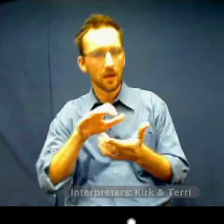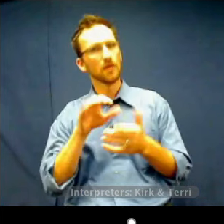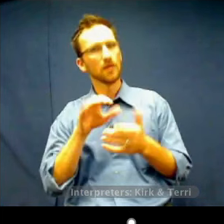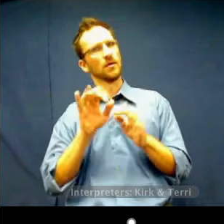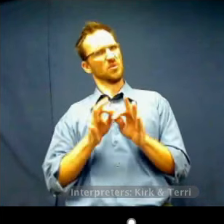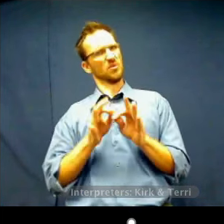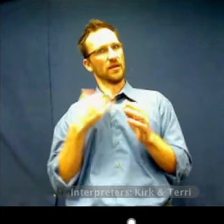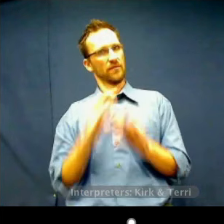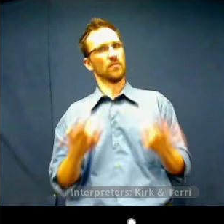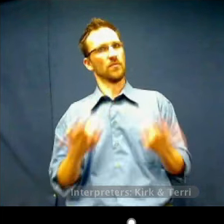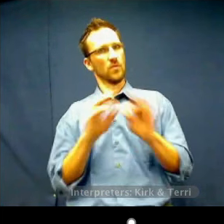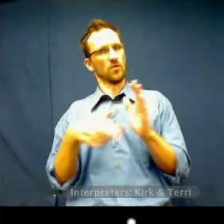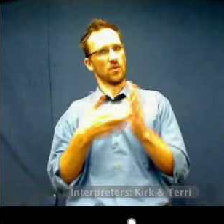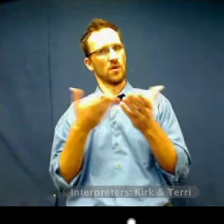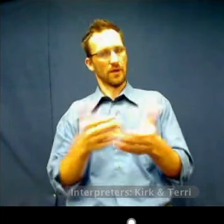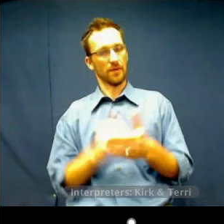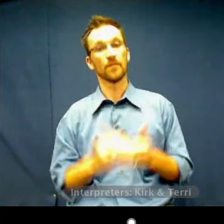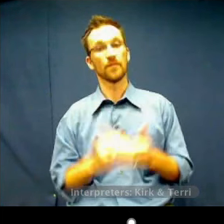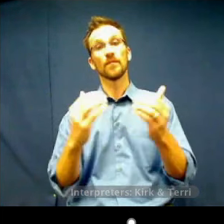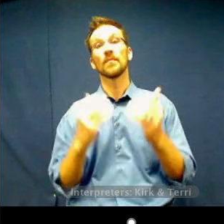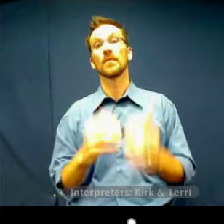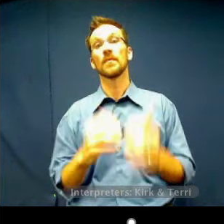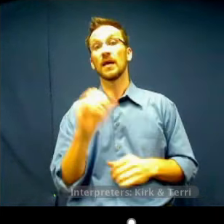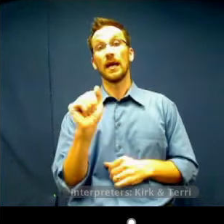Then in ADR,